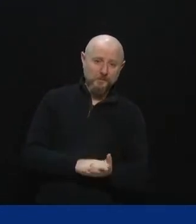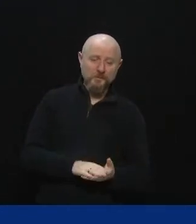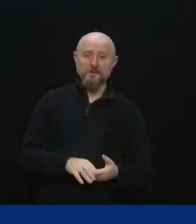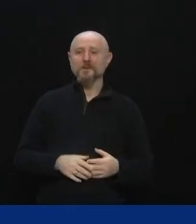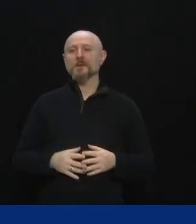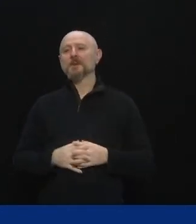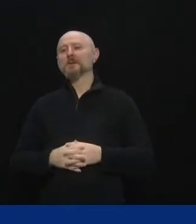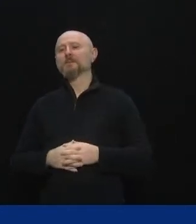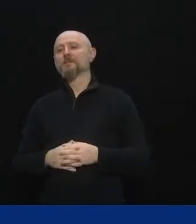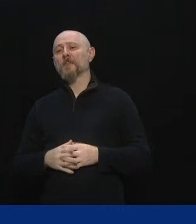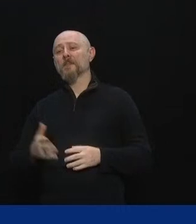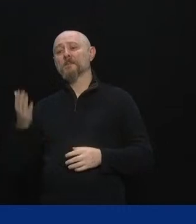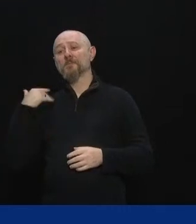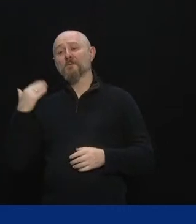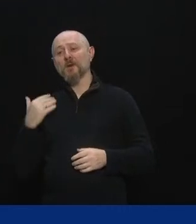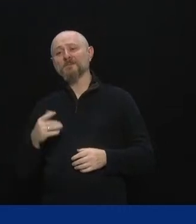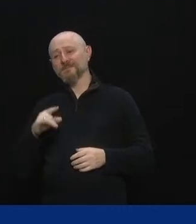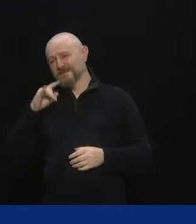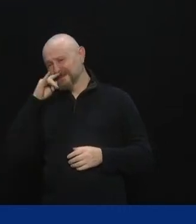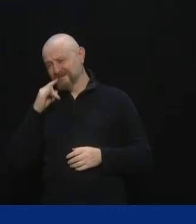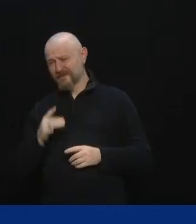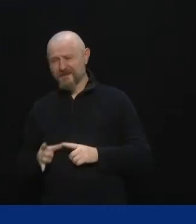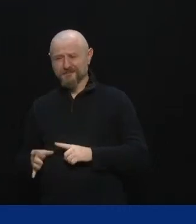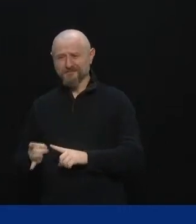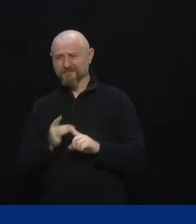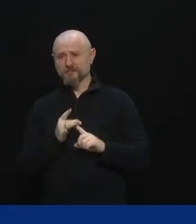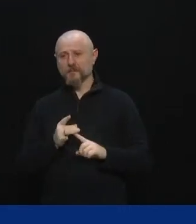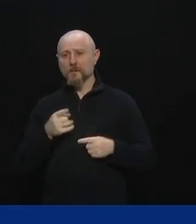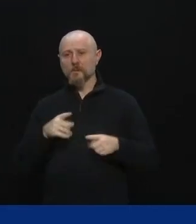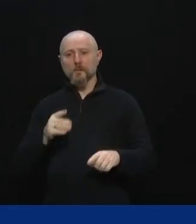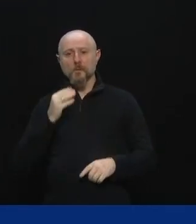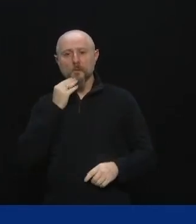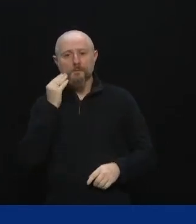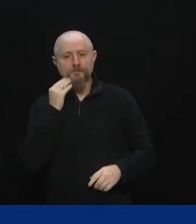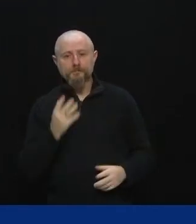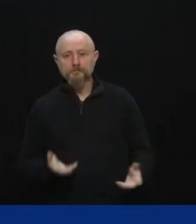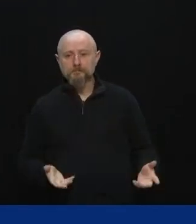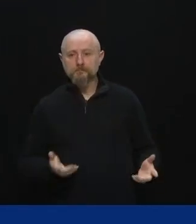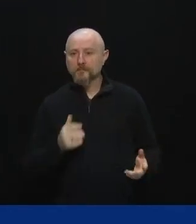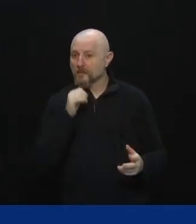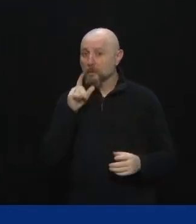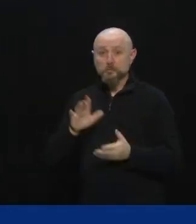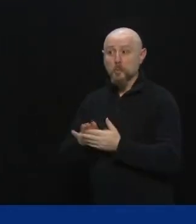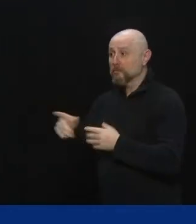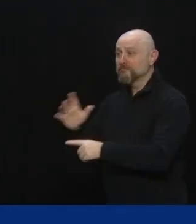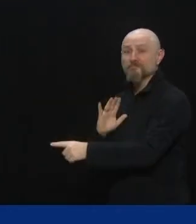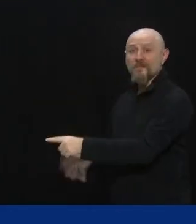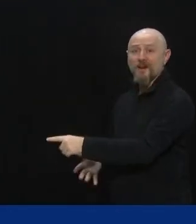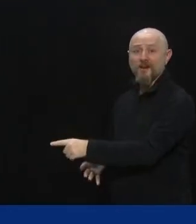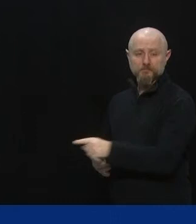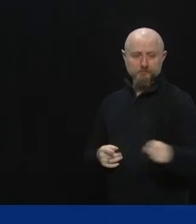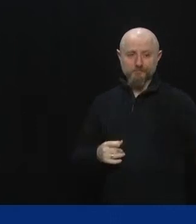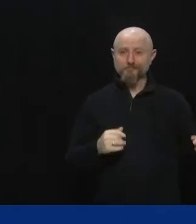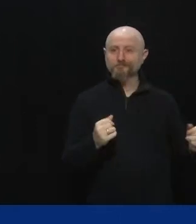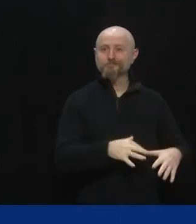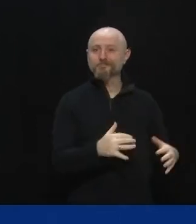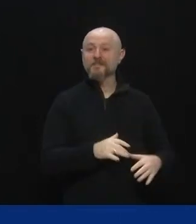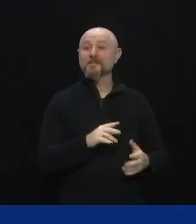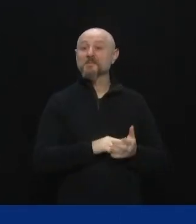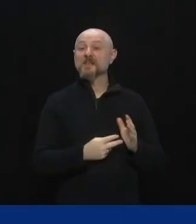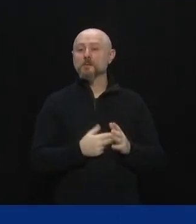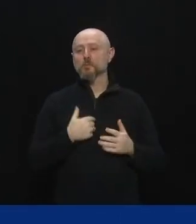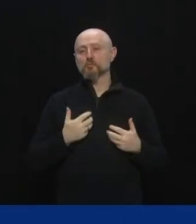were home. They got sick being home. They didn't get sick in school. So we don't want them to revert